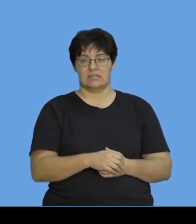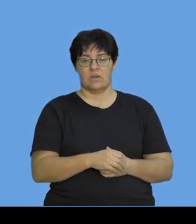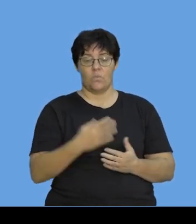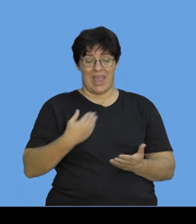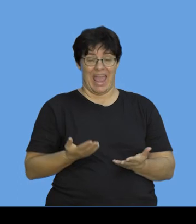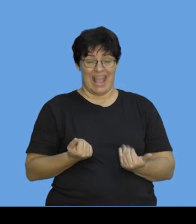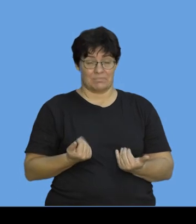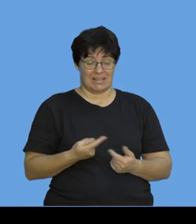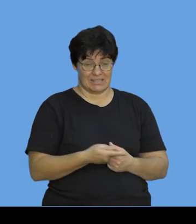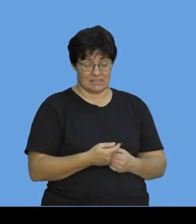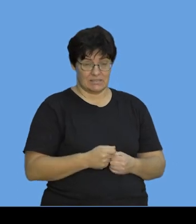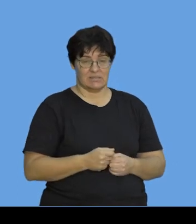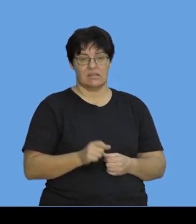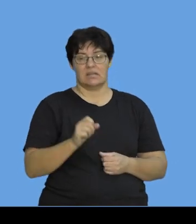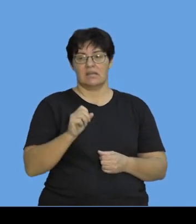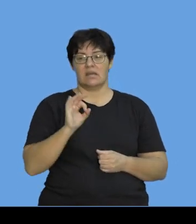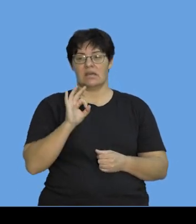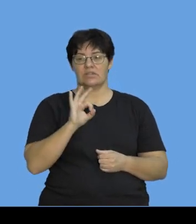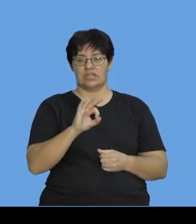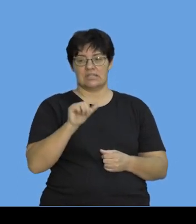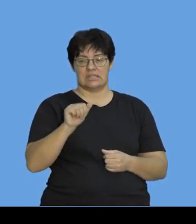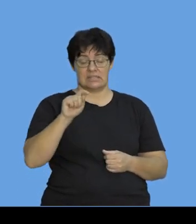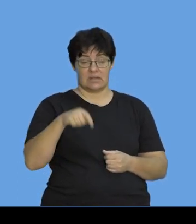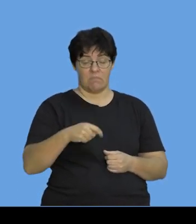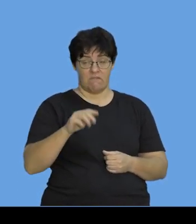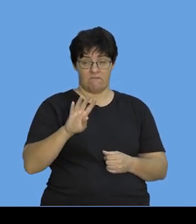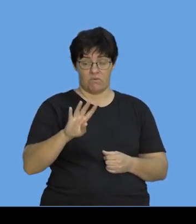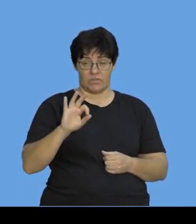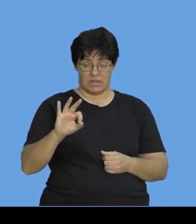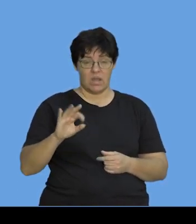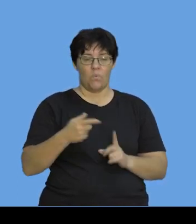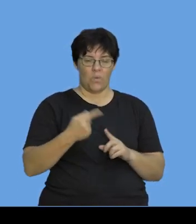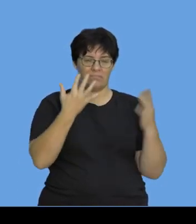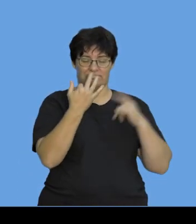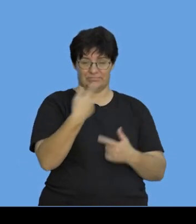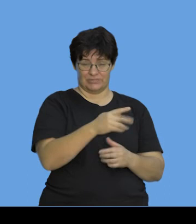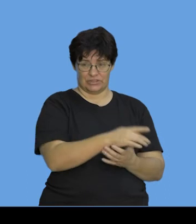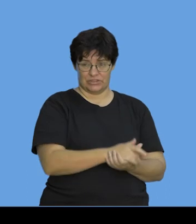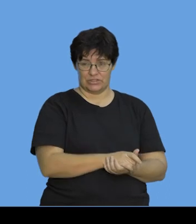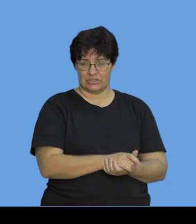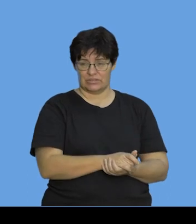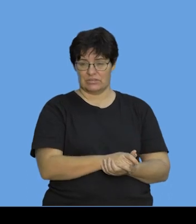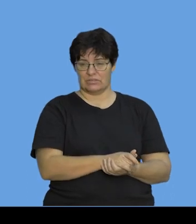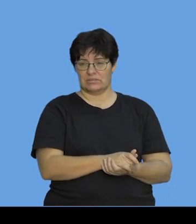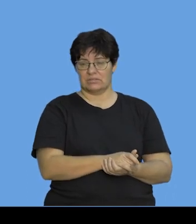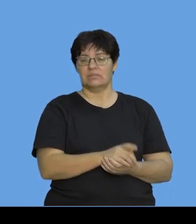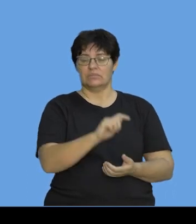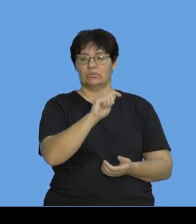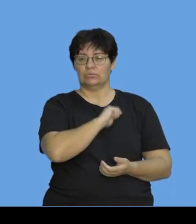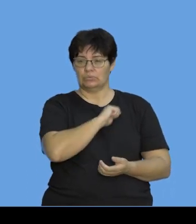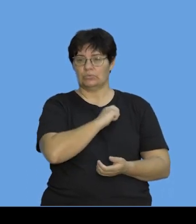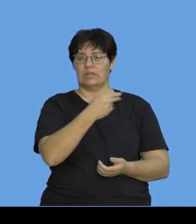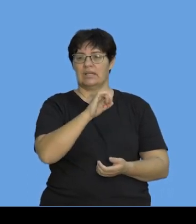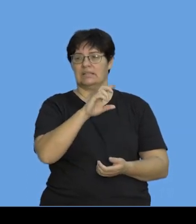expected, okay, the one that we calculated from the stoichiometric ratio. So this is the actual yield,